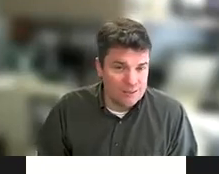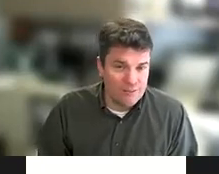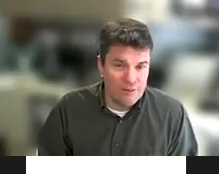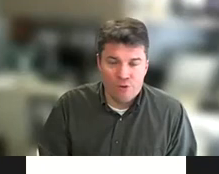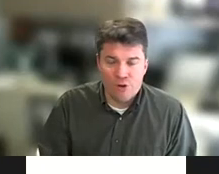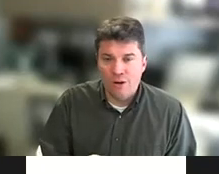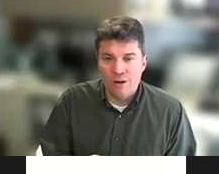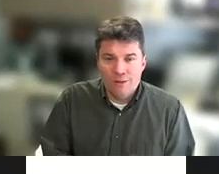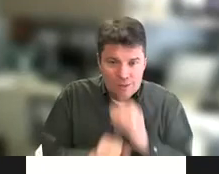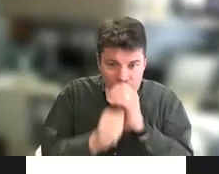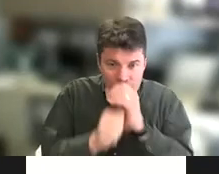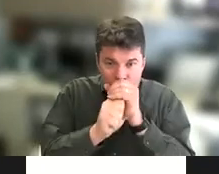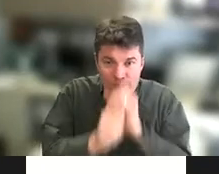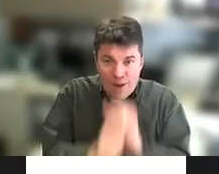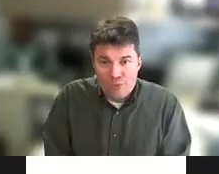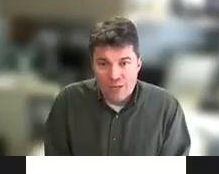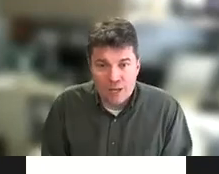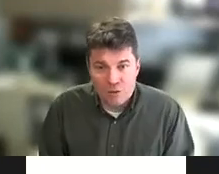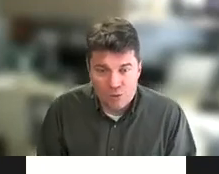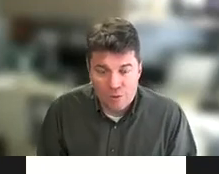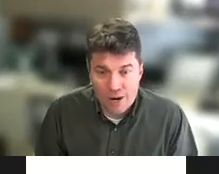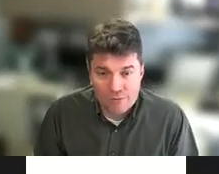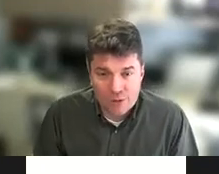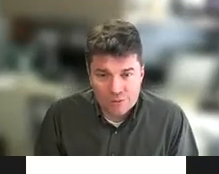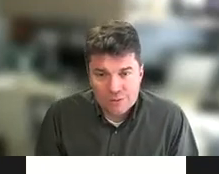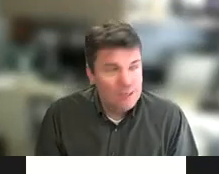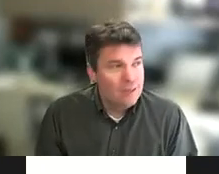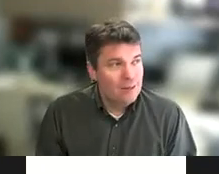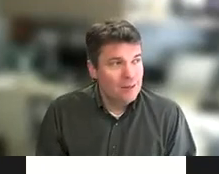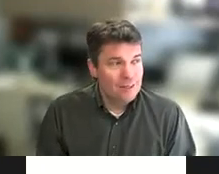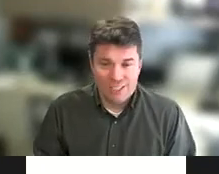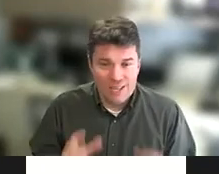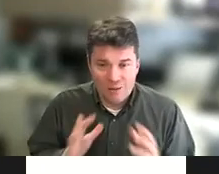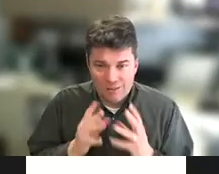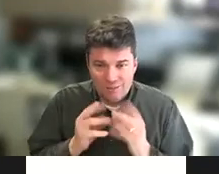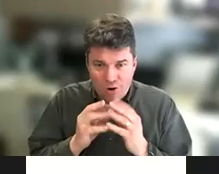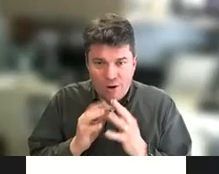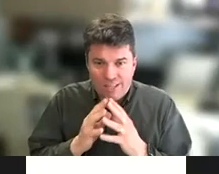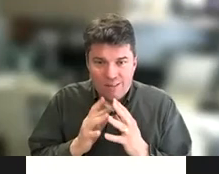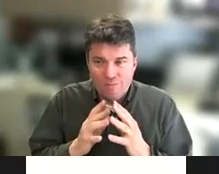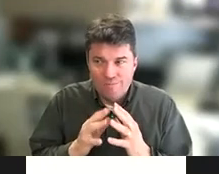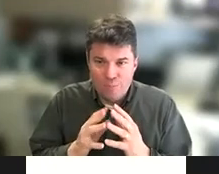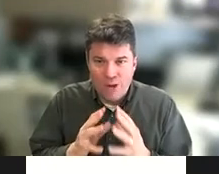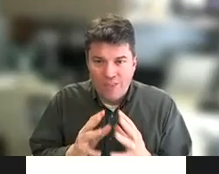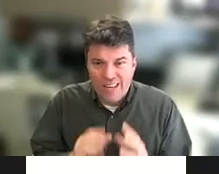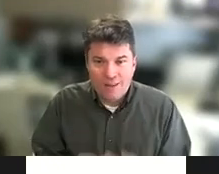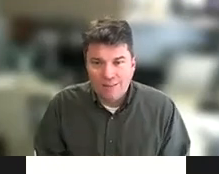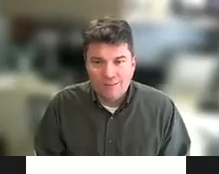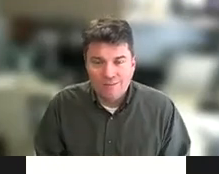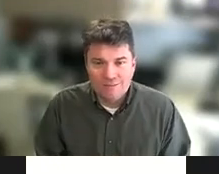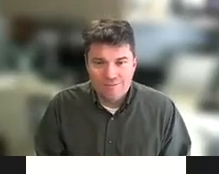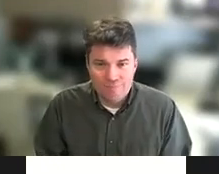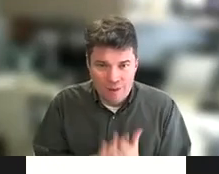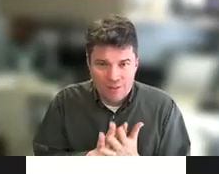hearing aids. If you've ever, put your mouth really close to a microphone, it just sounds very